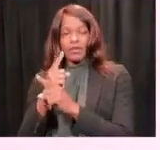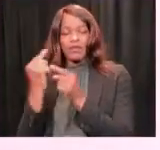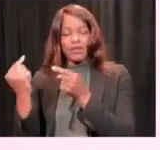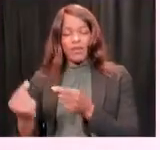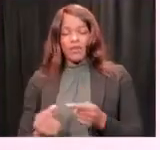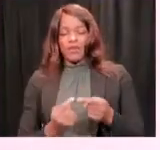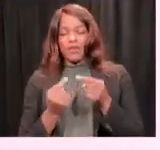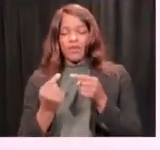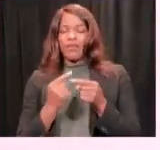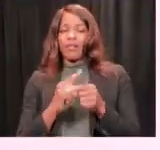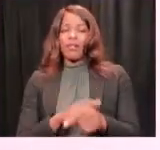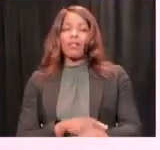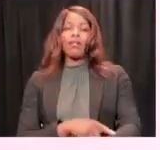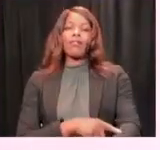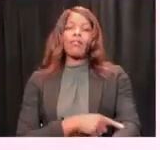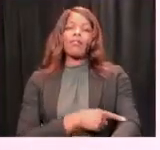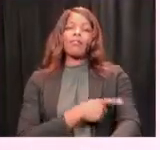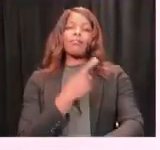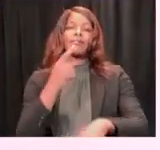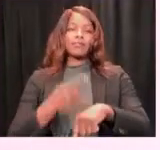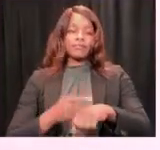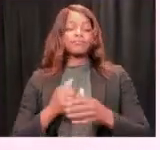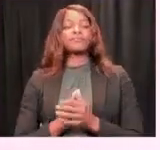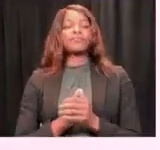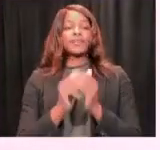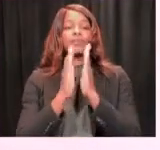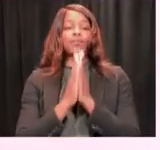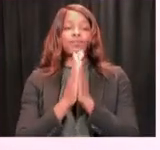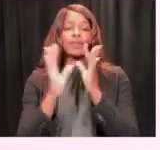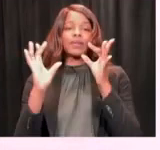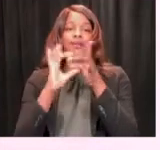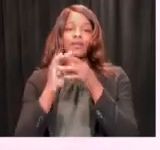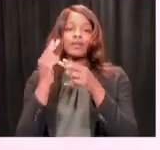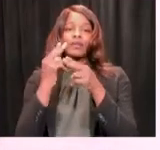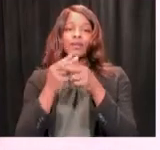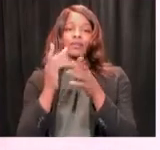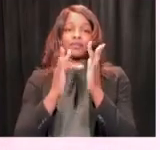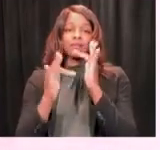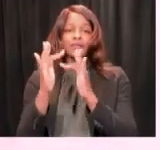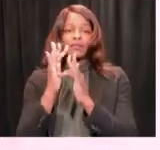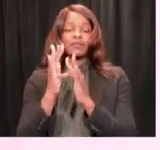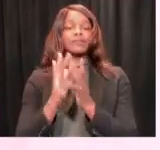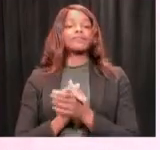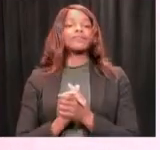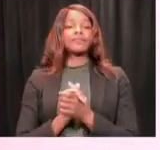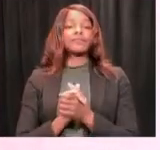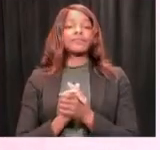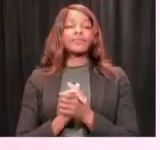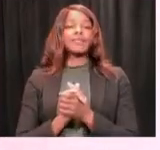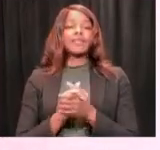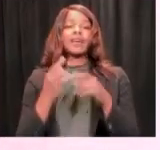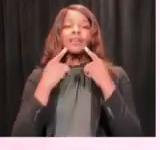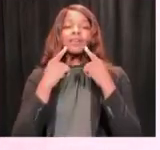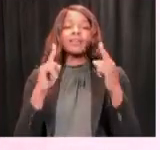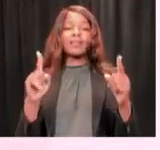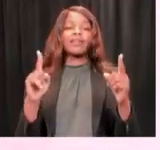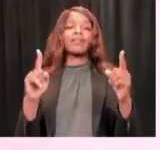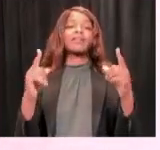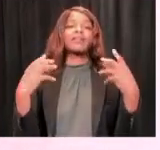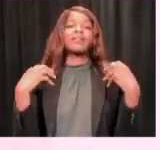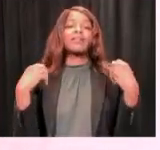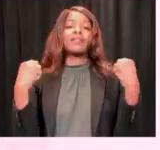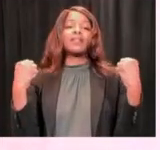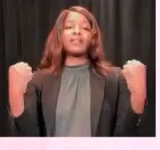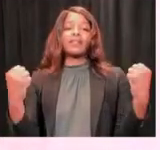for a long time. In the name of Jesus. I speak healing, and we speak healing over